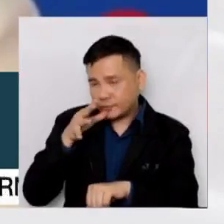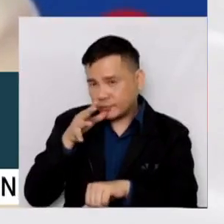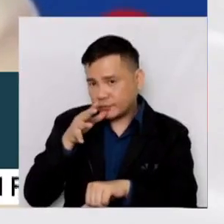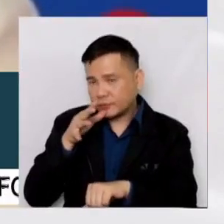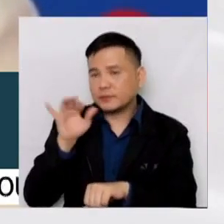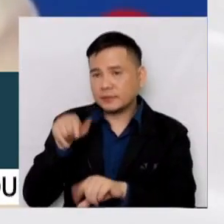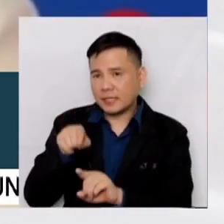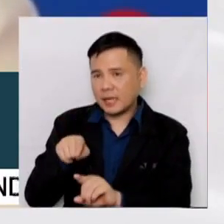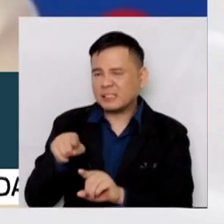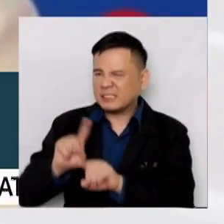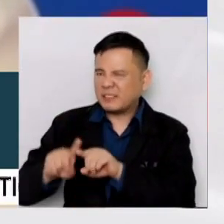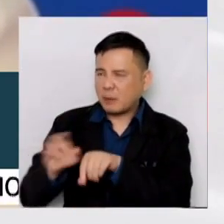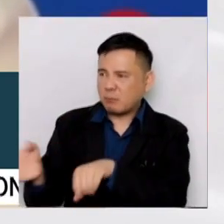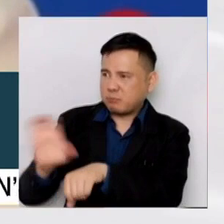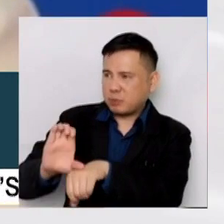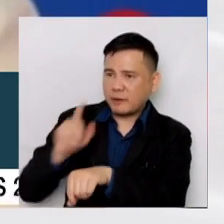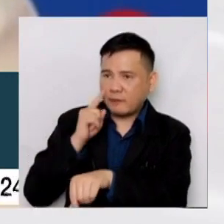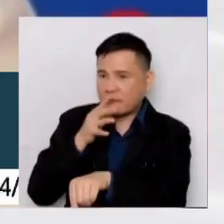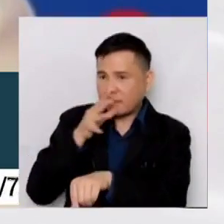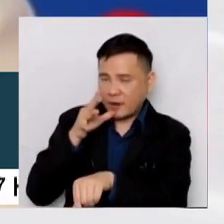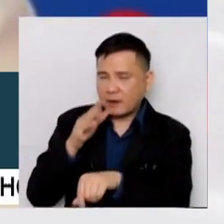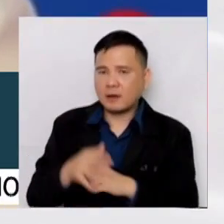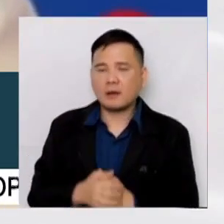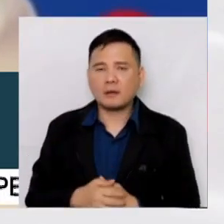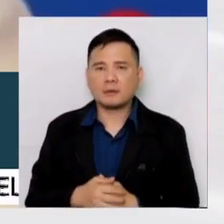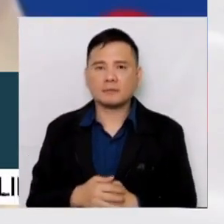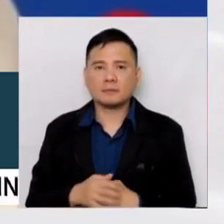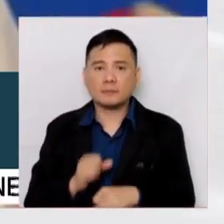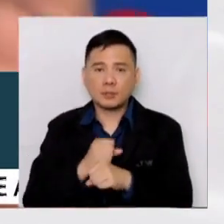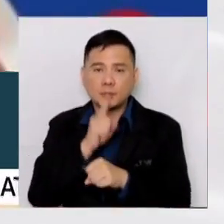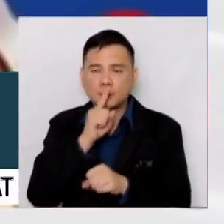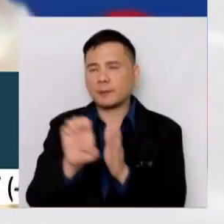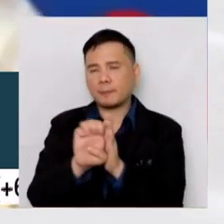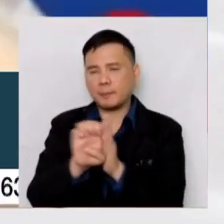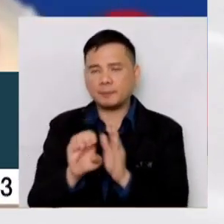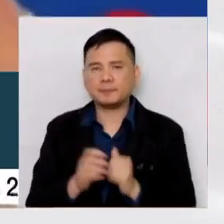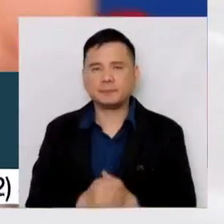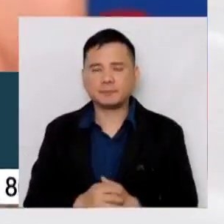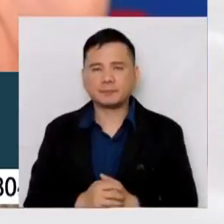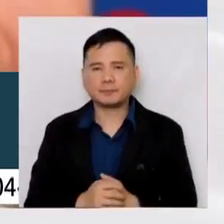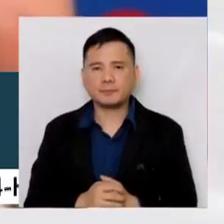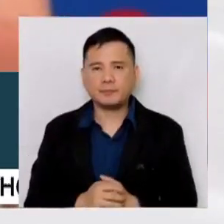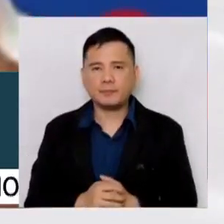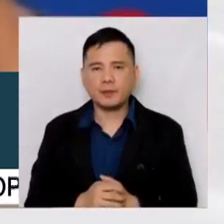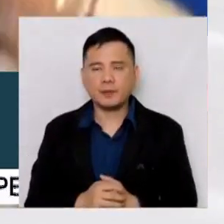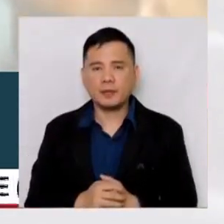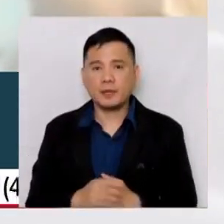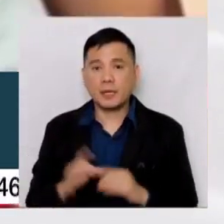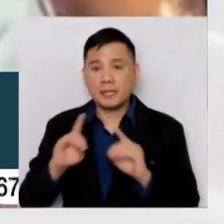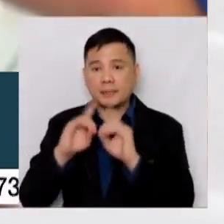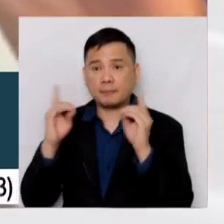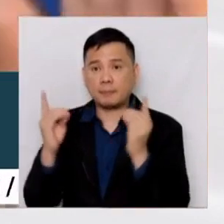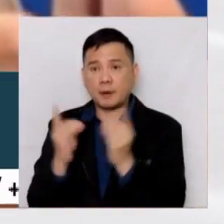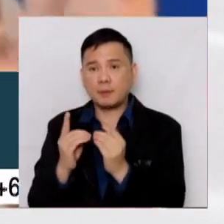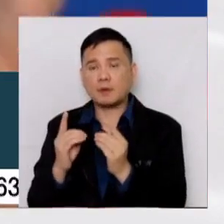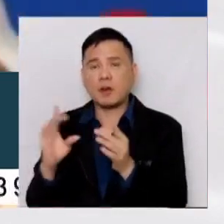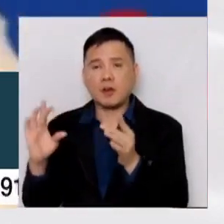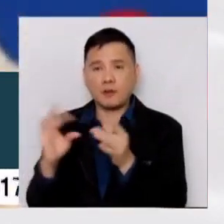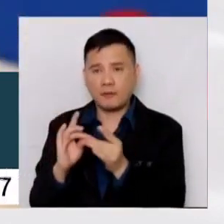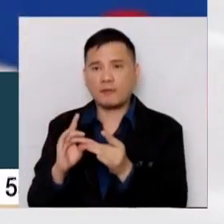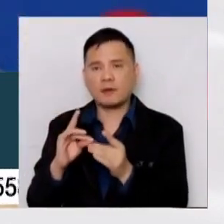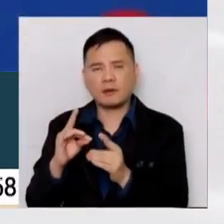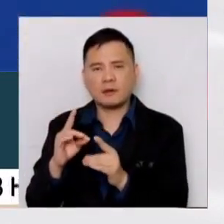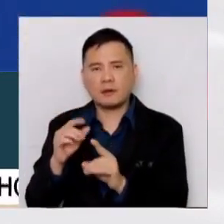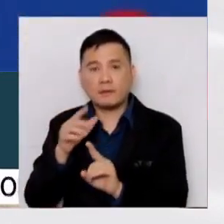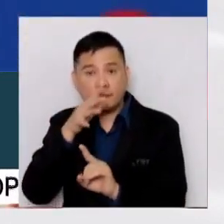board of agricultural investments, no, to make sure, for example, that you know, for example, Department of Agriculture would be handling the technical side.